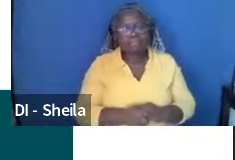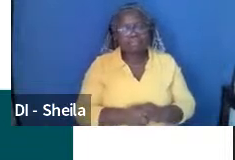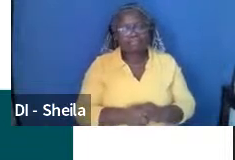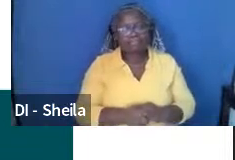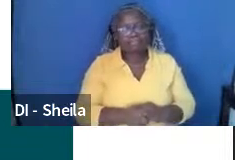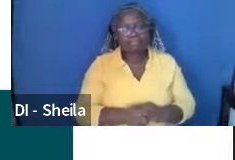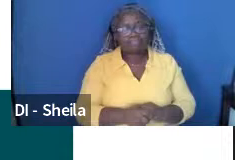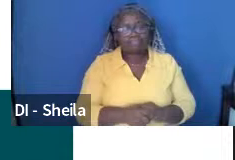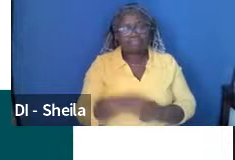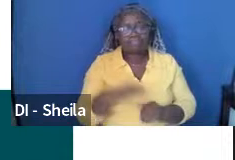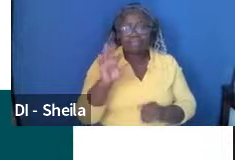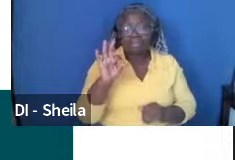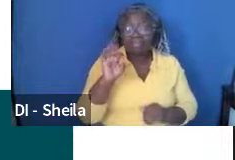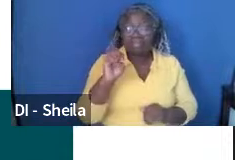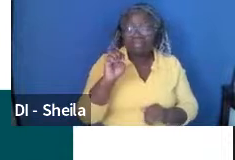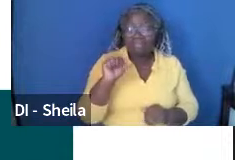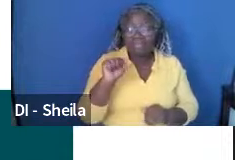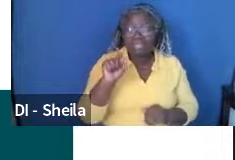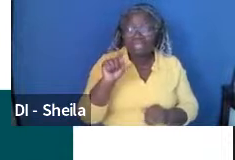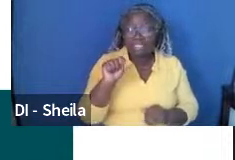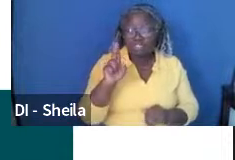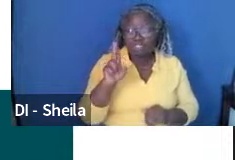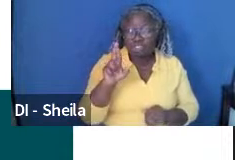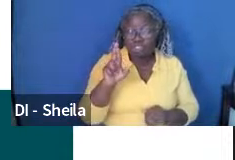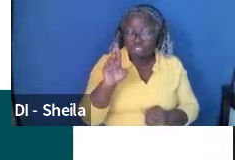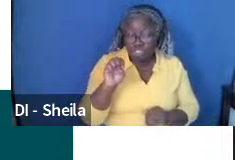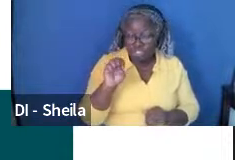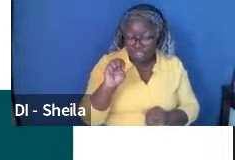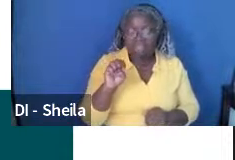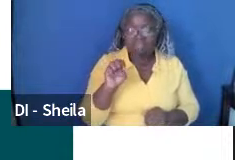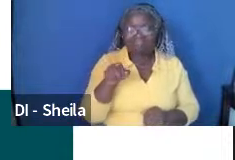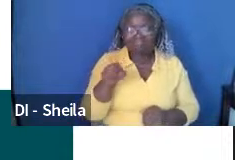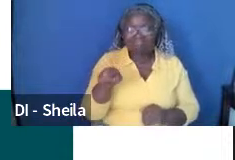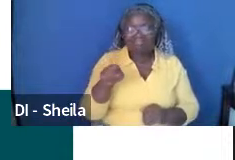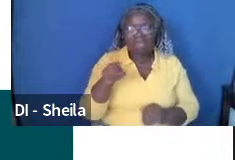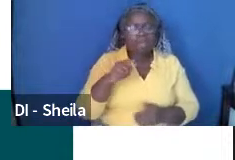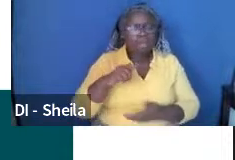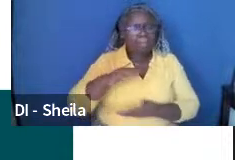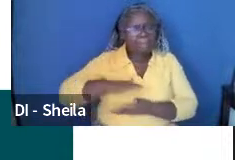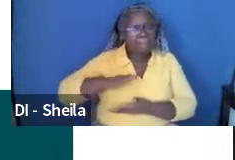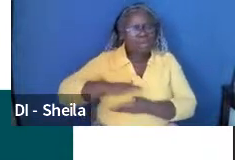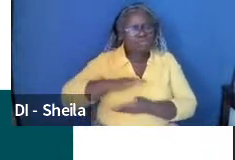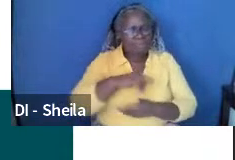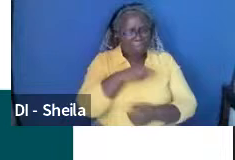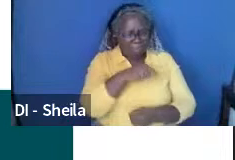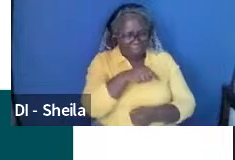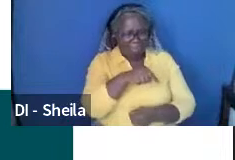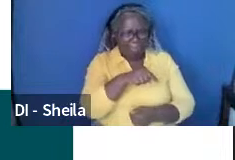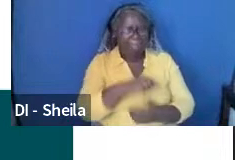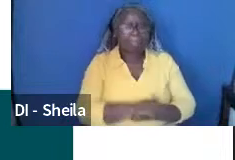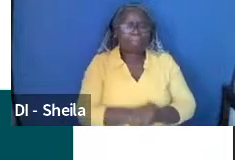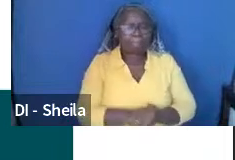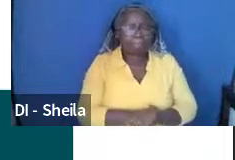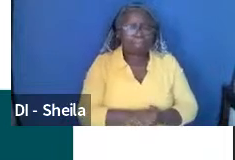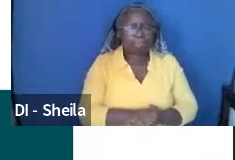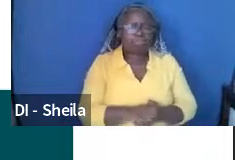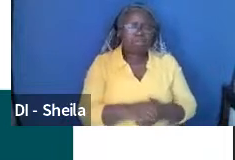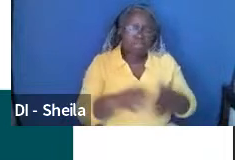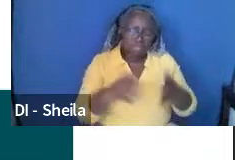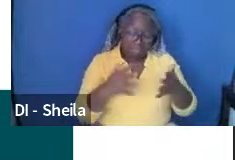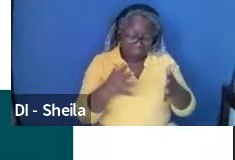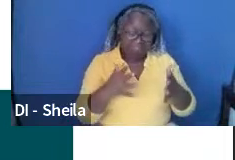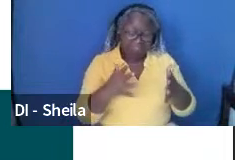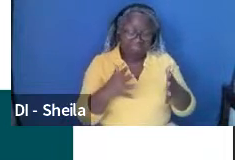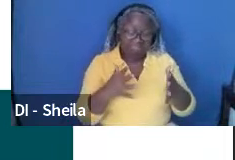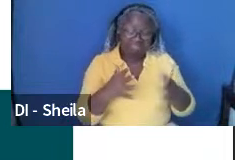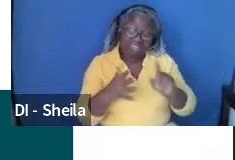room I wanted to share with you is our mammography room. Short and sweet, the room is a little bit bigger. The nature of